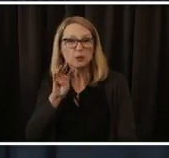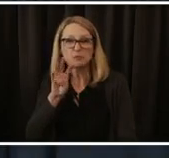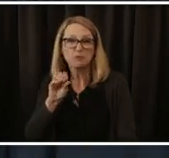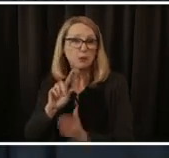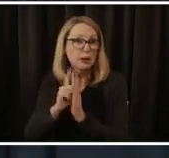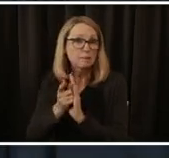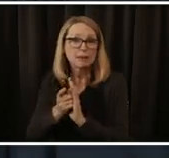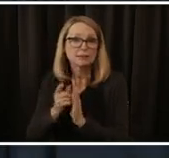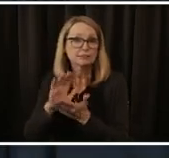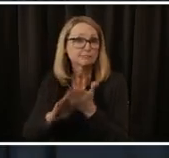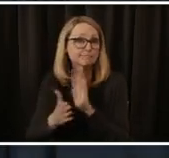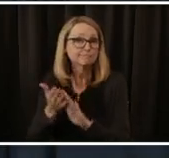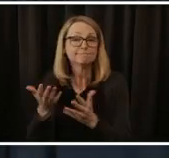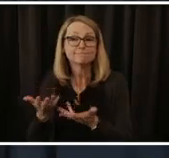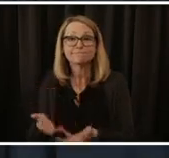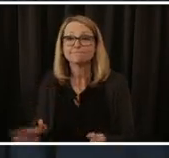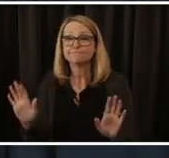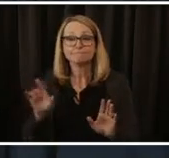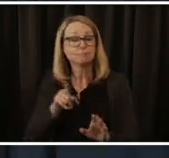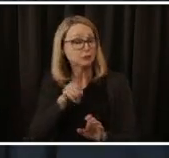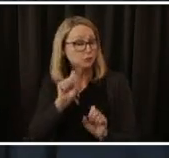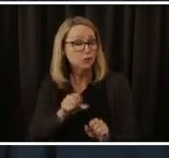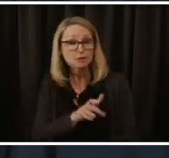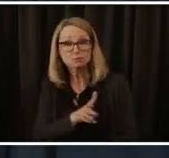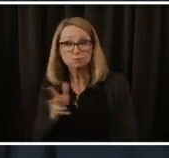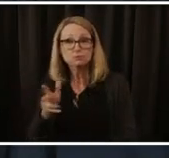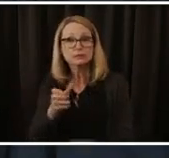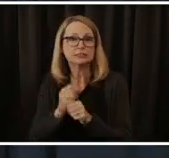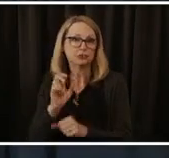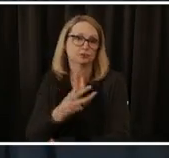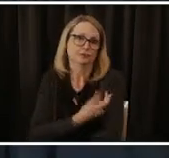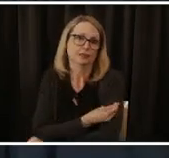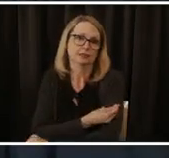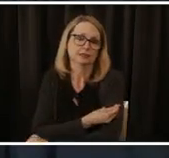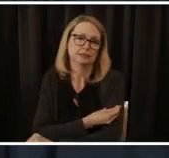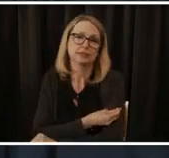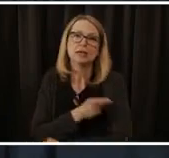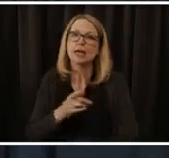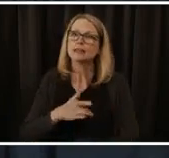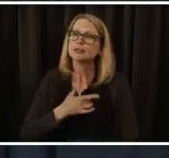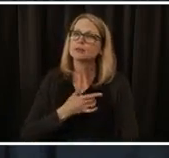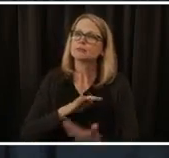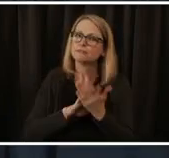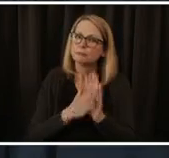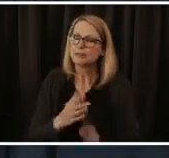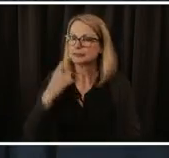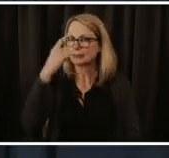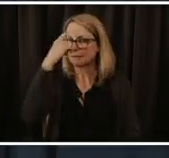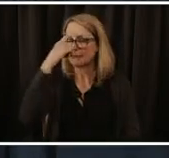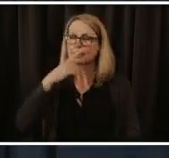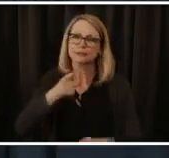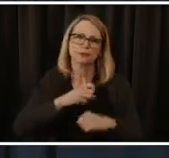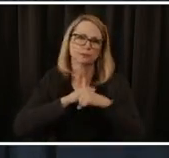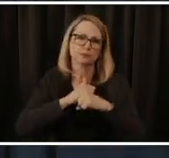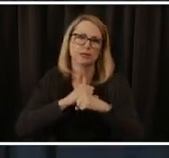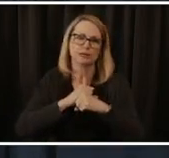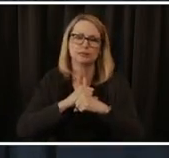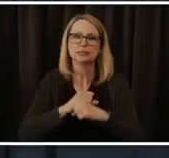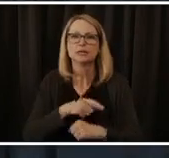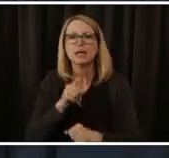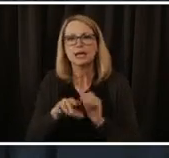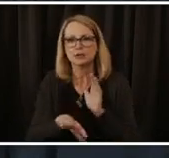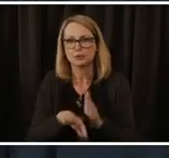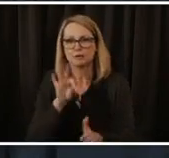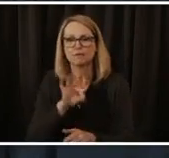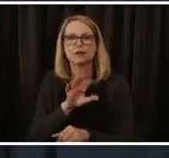Stop off, get vaccinated. You absolutely, for peace of mind, can set up an appointment so you know when your slot is. COVID19.colorado.gov. Click